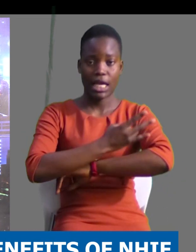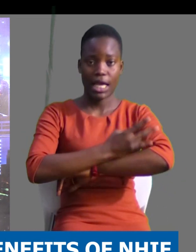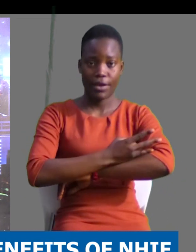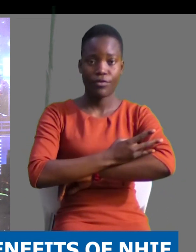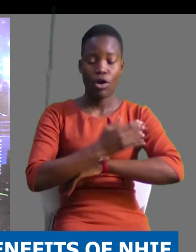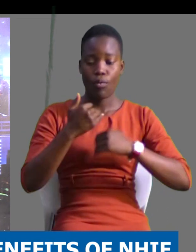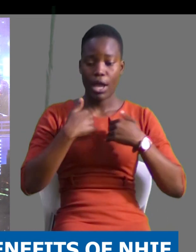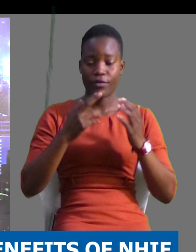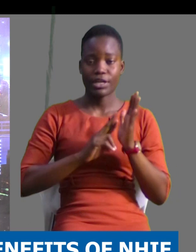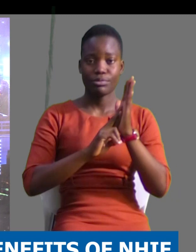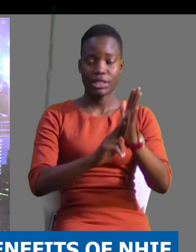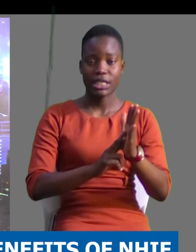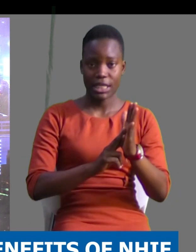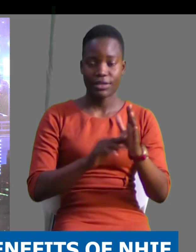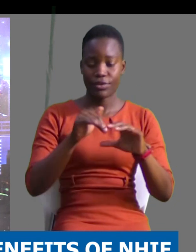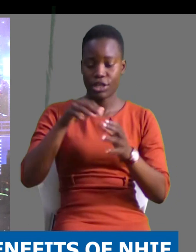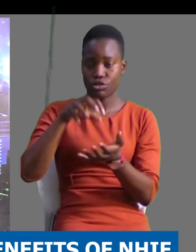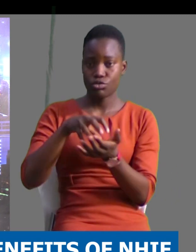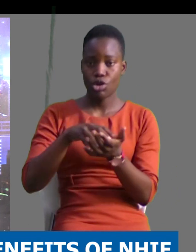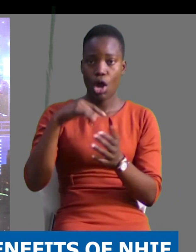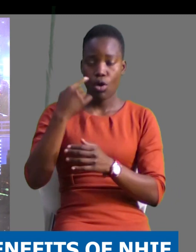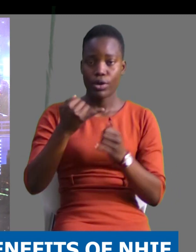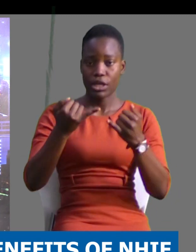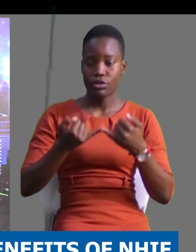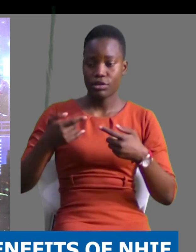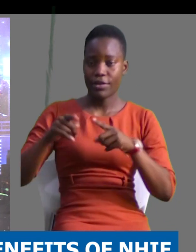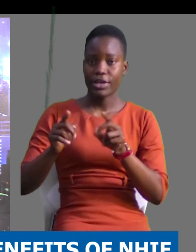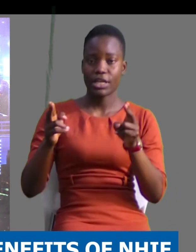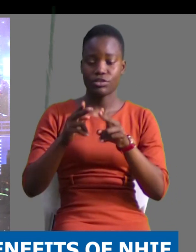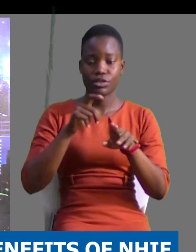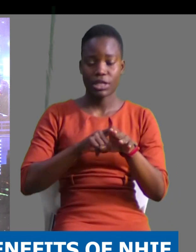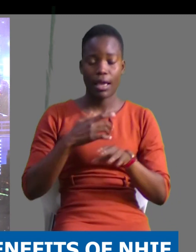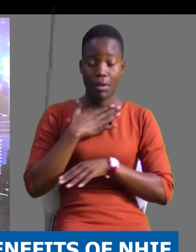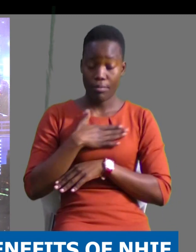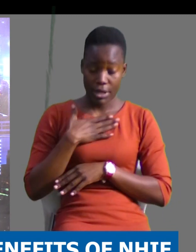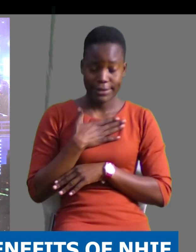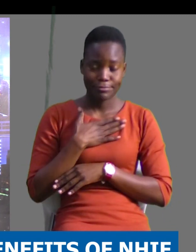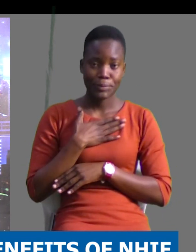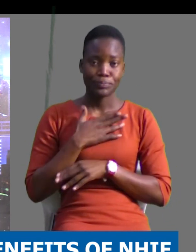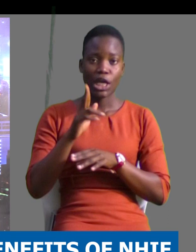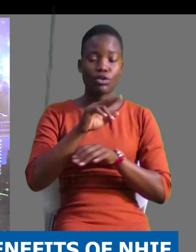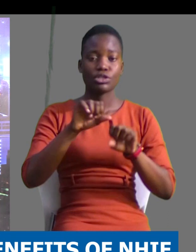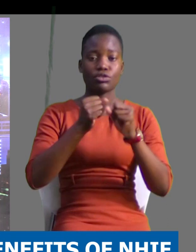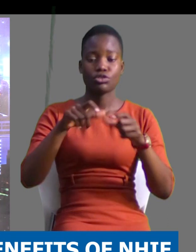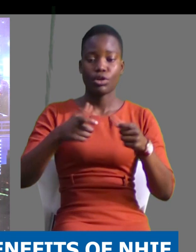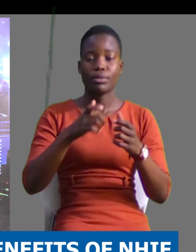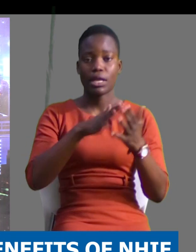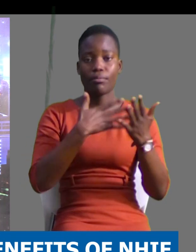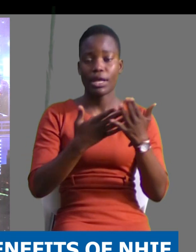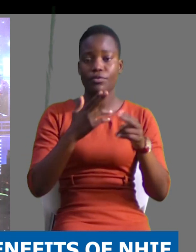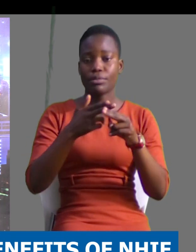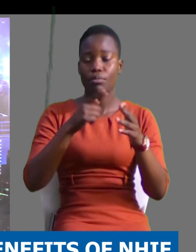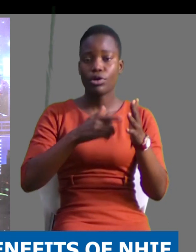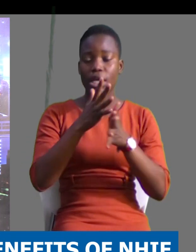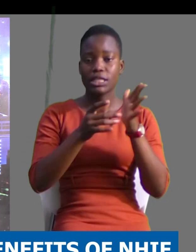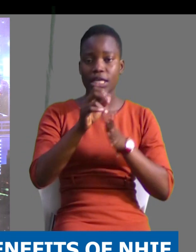that we have in studio, who is going to be introducing herself in a little while, do pass them through our social media platforms at Science TV Kenya.